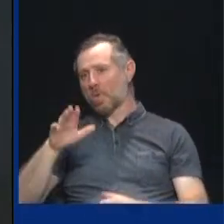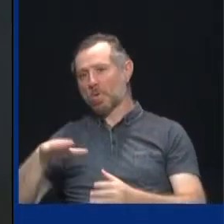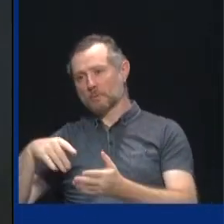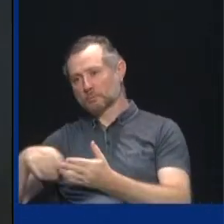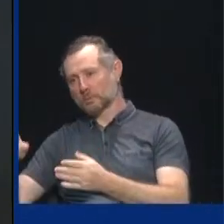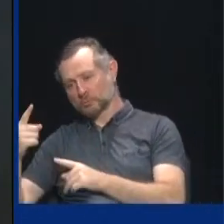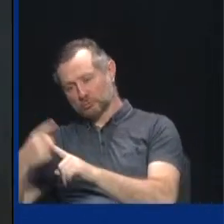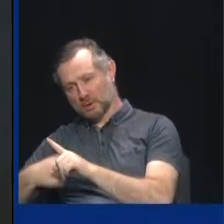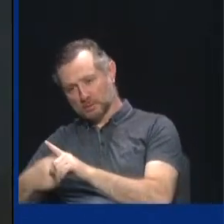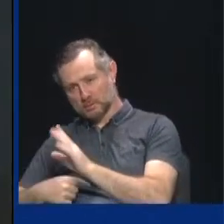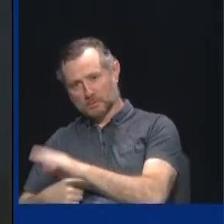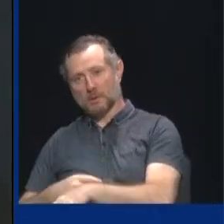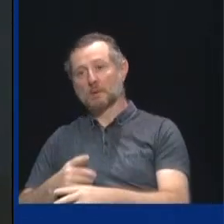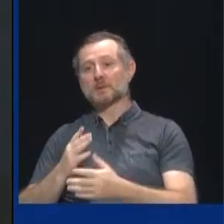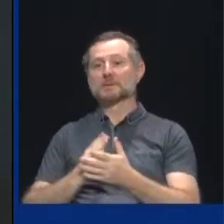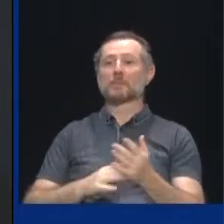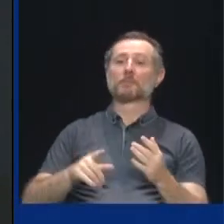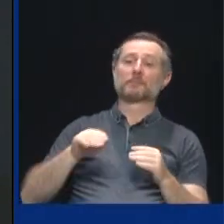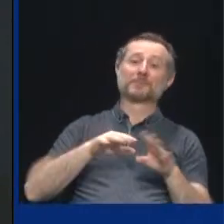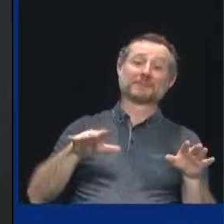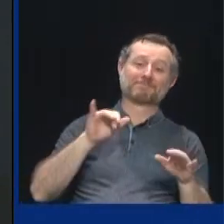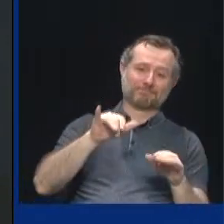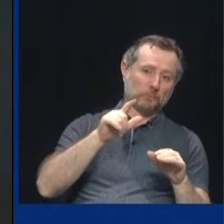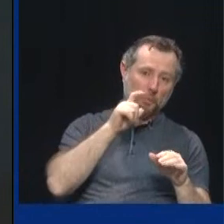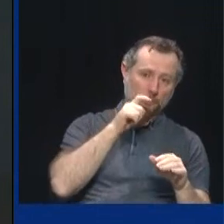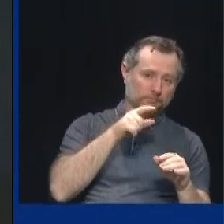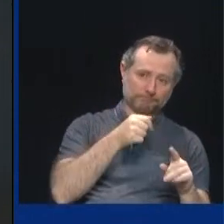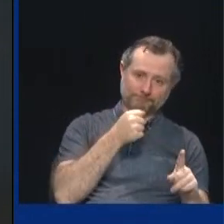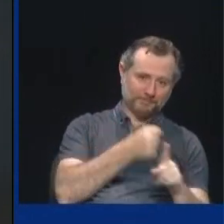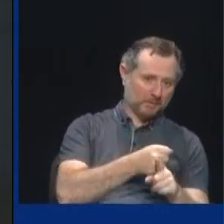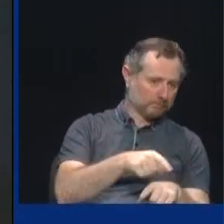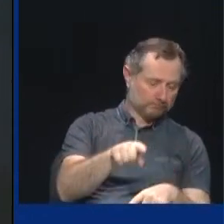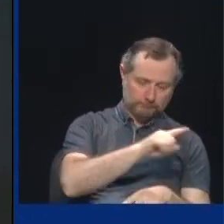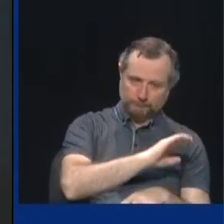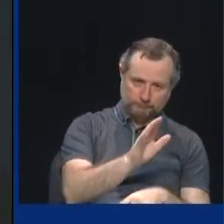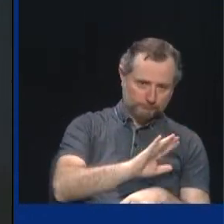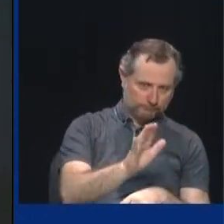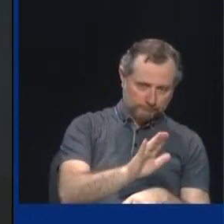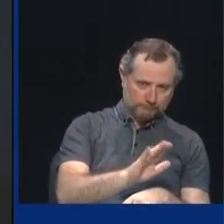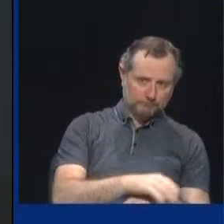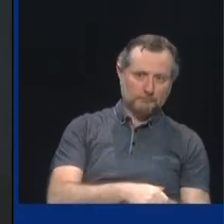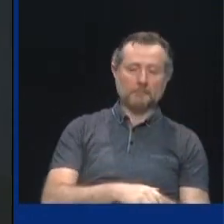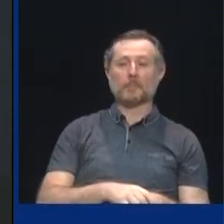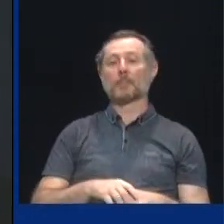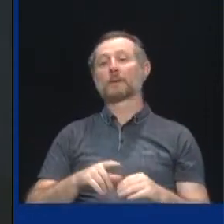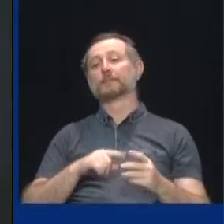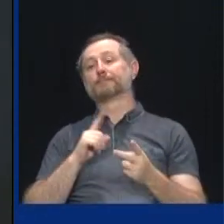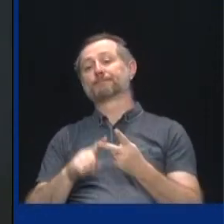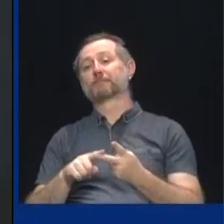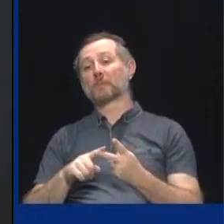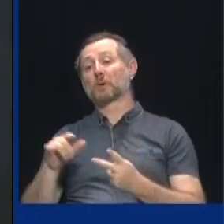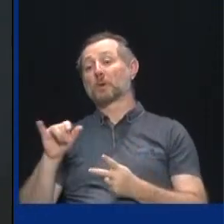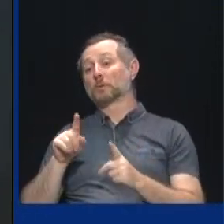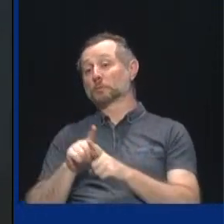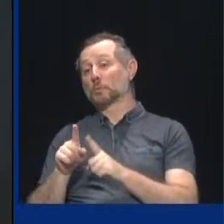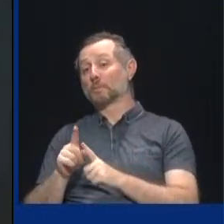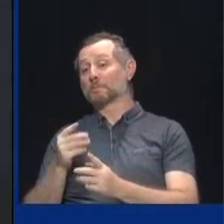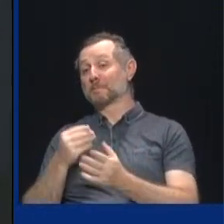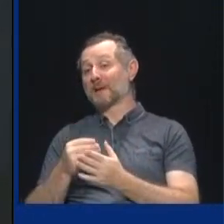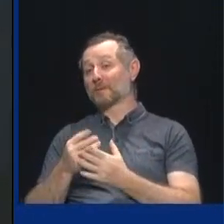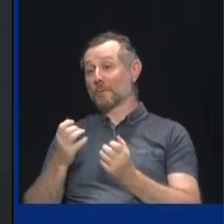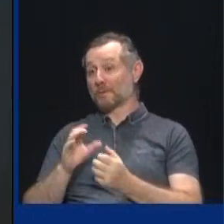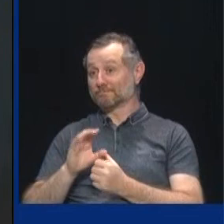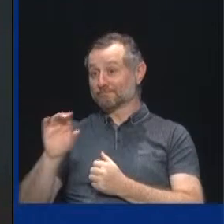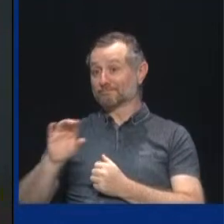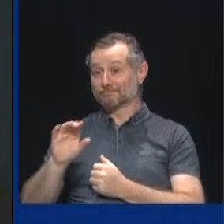by then, so nobody will be affected. There's also a balance here. You want to get the money out the door right away. We